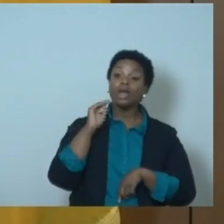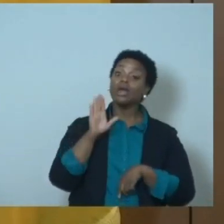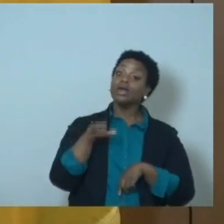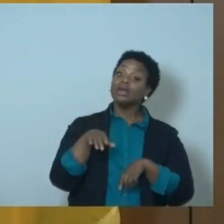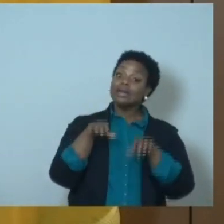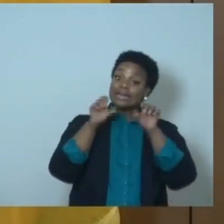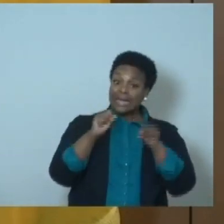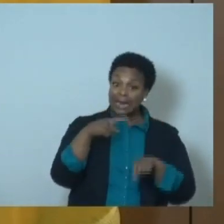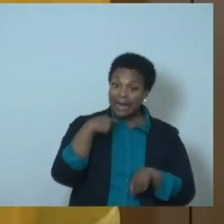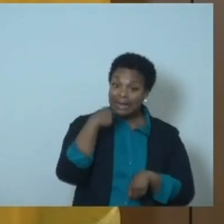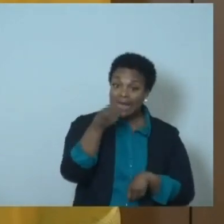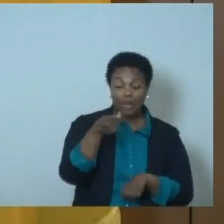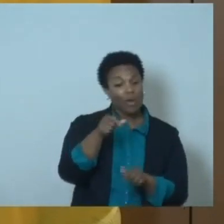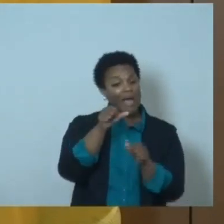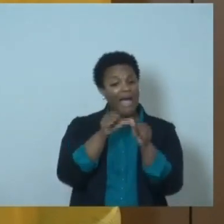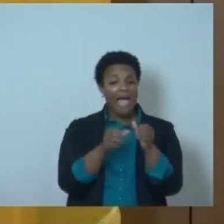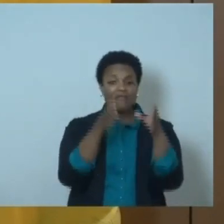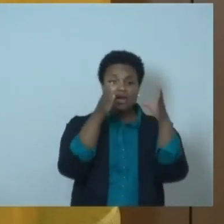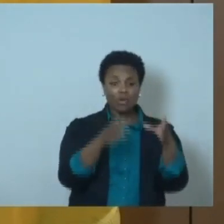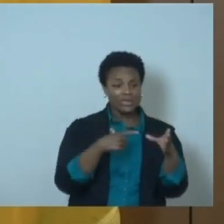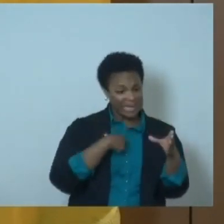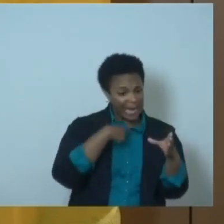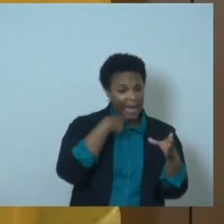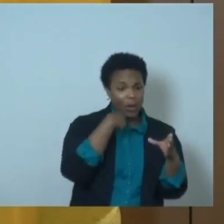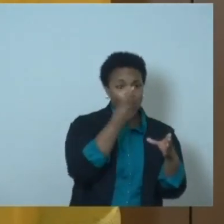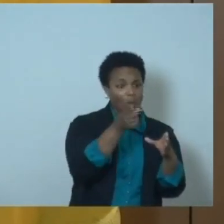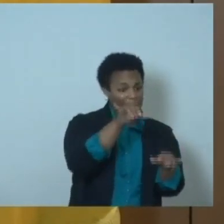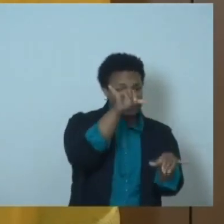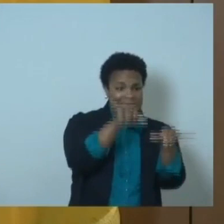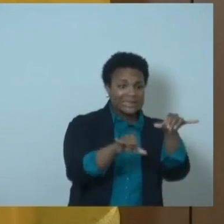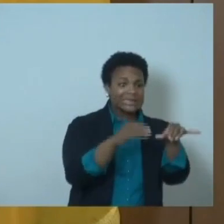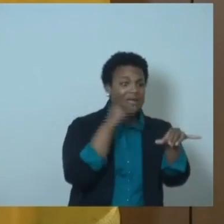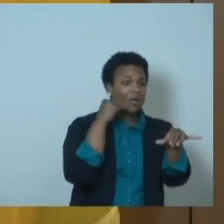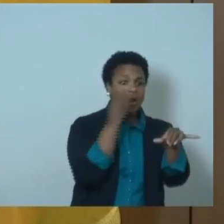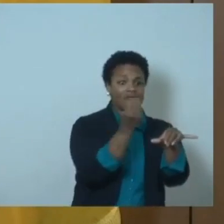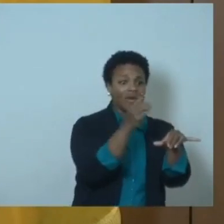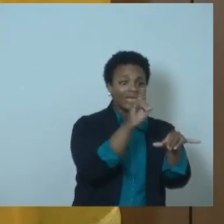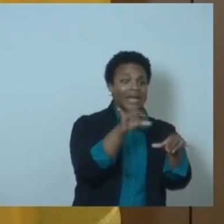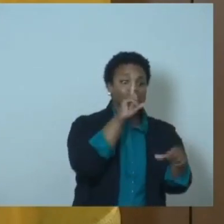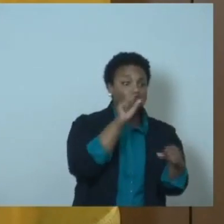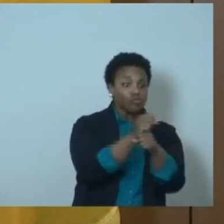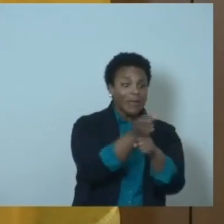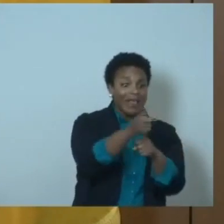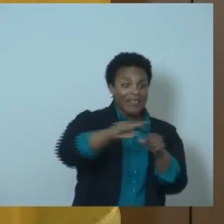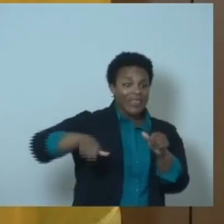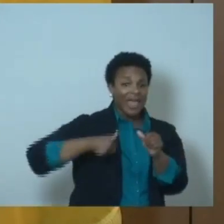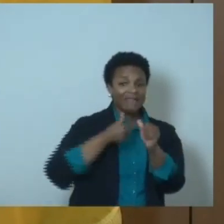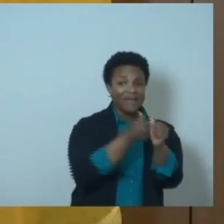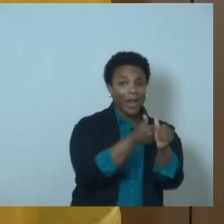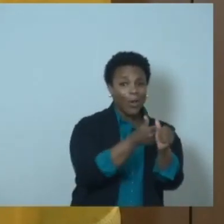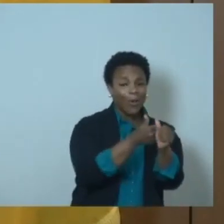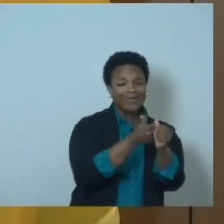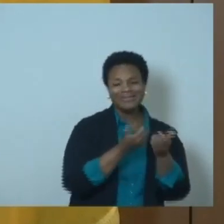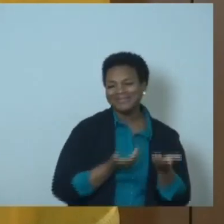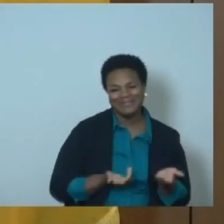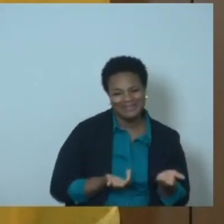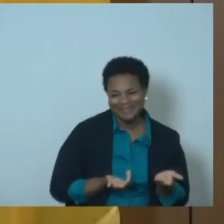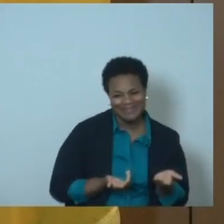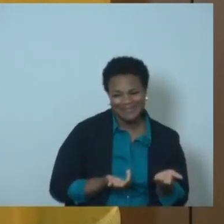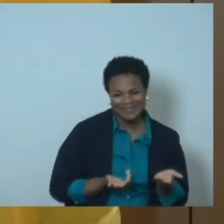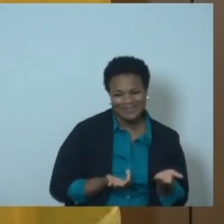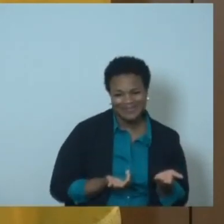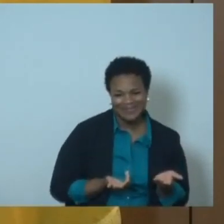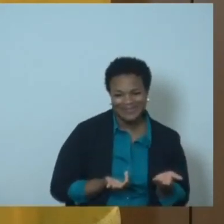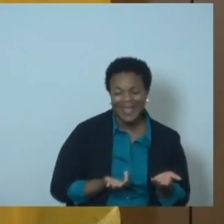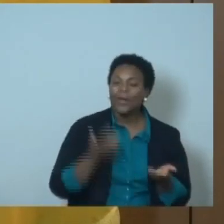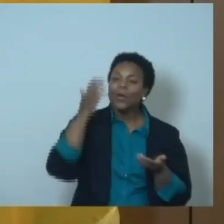we ask to stay home, even if they didn't travel here, stays home for 14 days, unless it's under a court order. We are